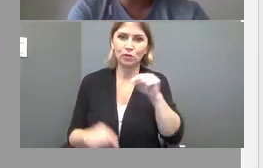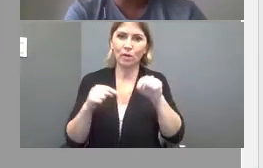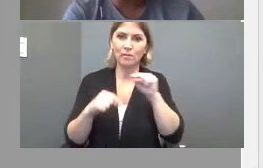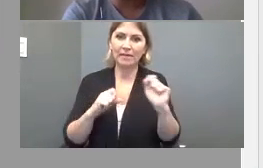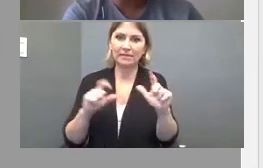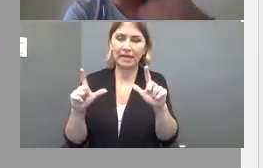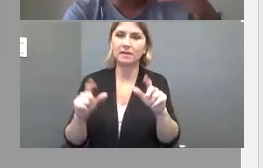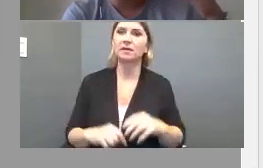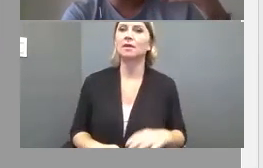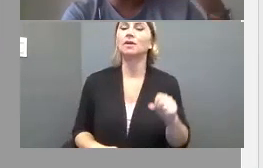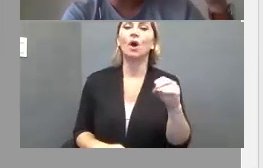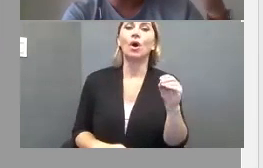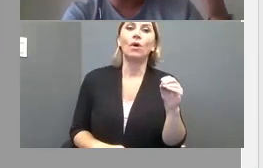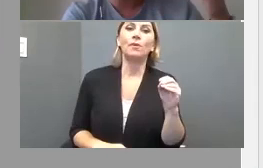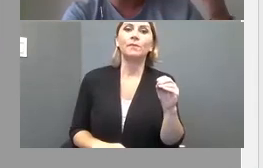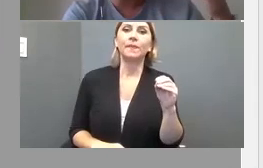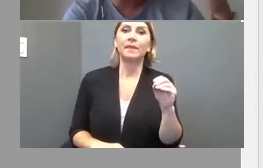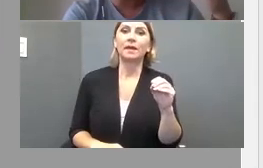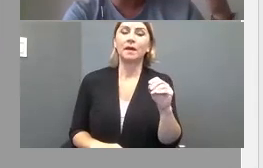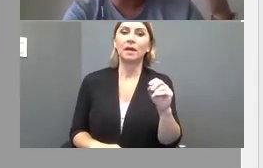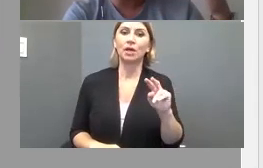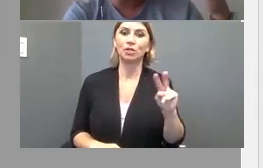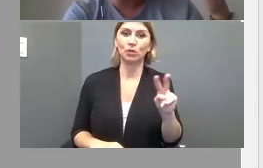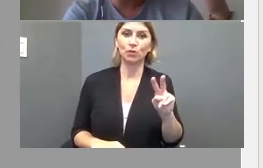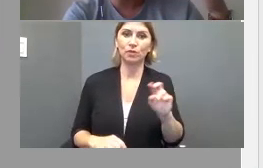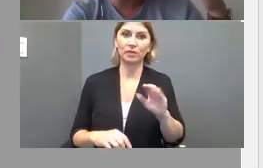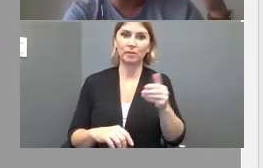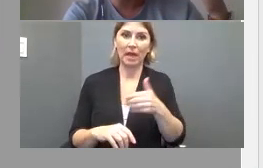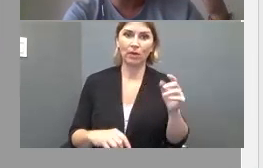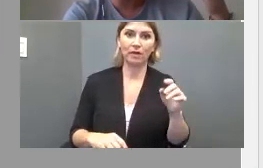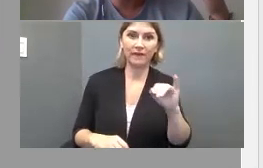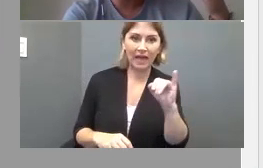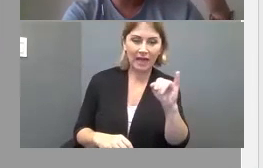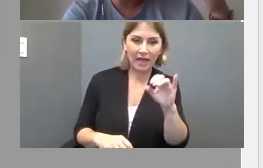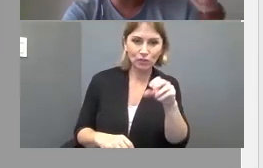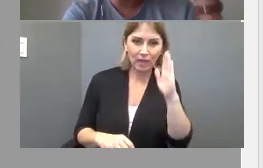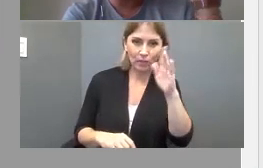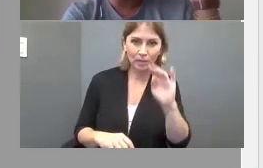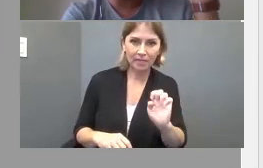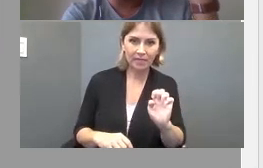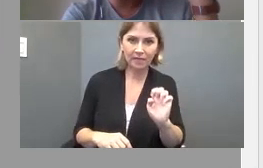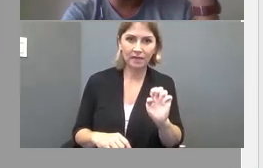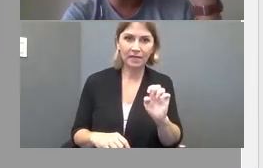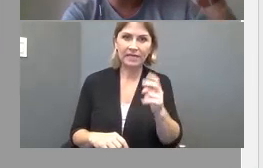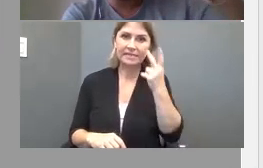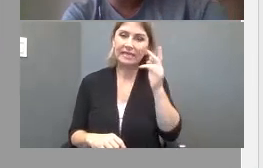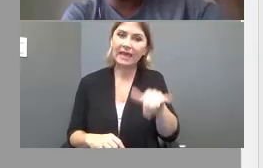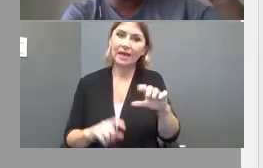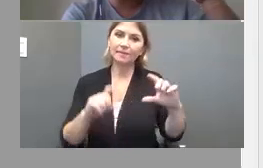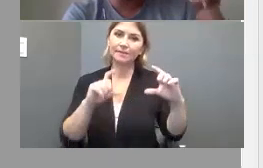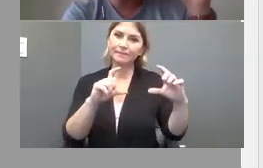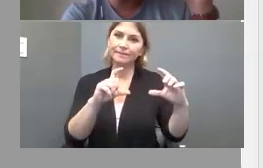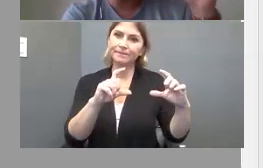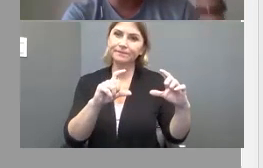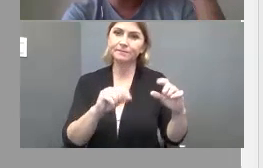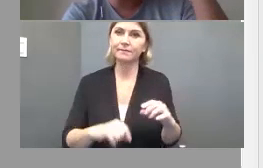yes, so 2 raised to the power of I, 3 raised to the power of I is going to be, since the R value or